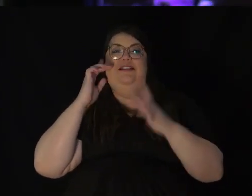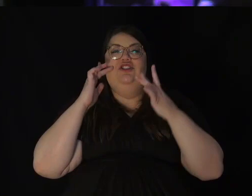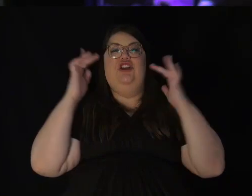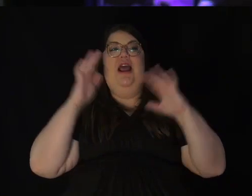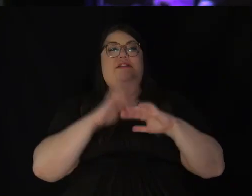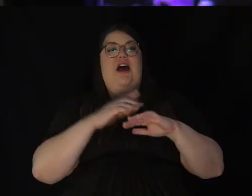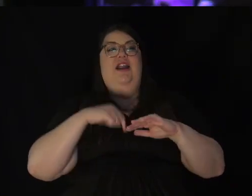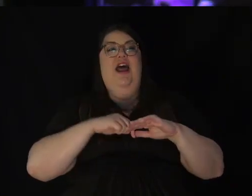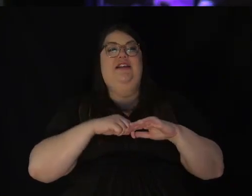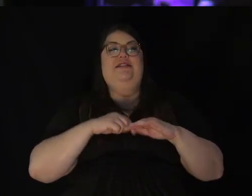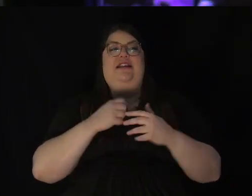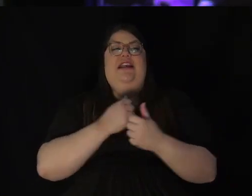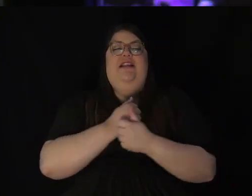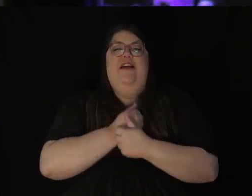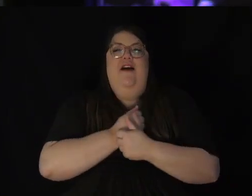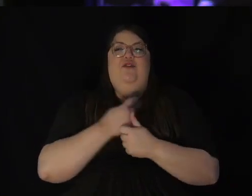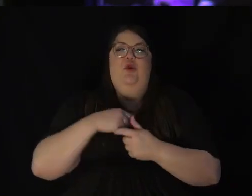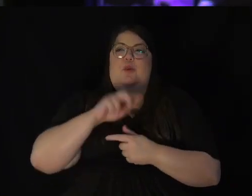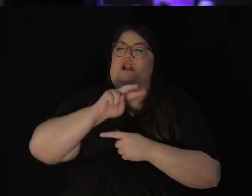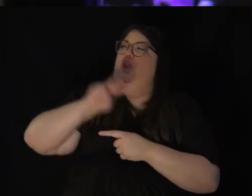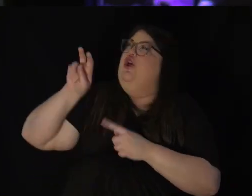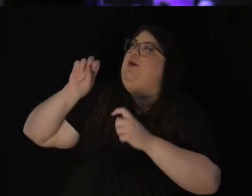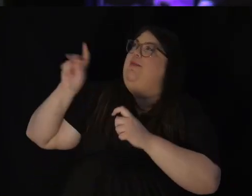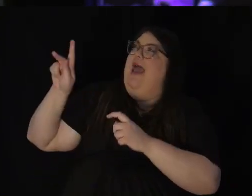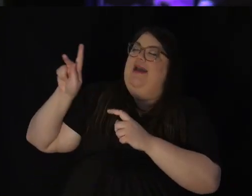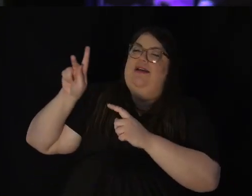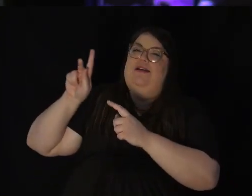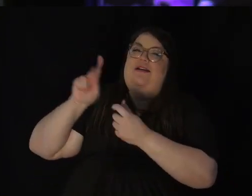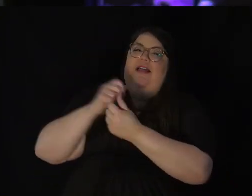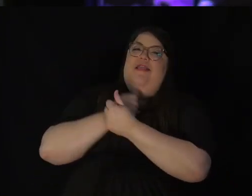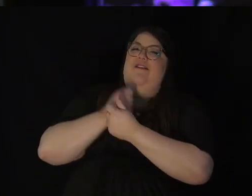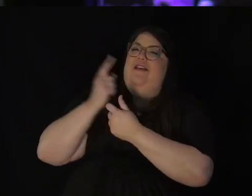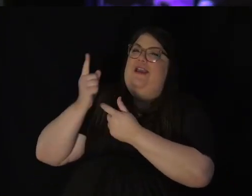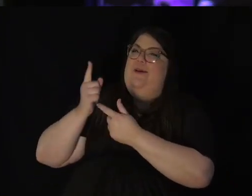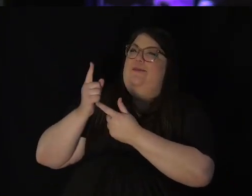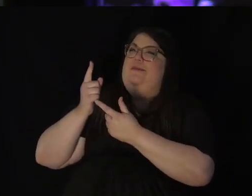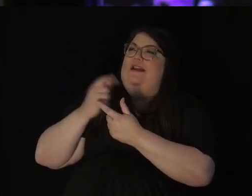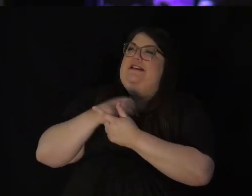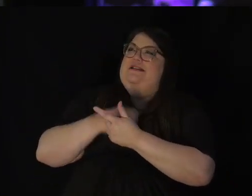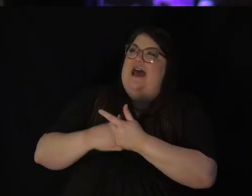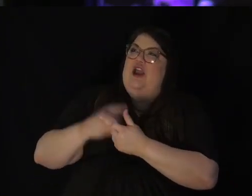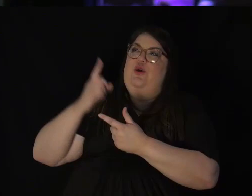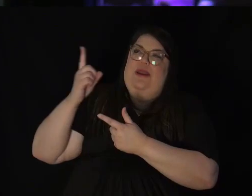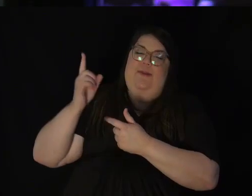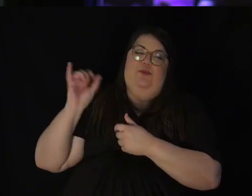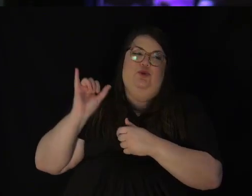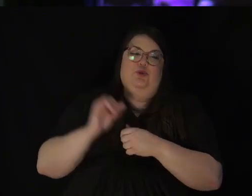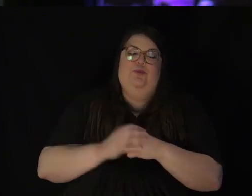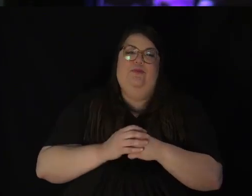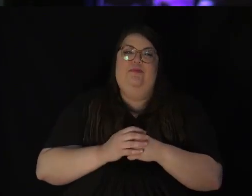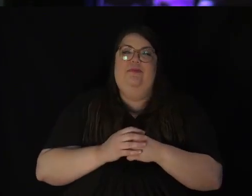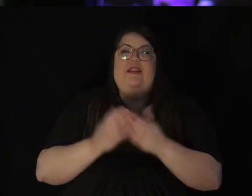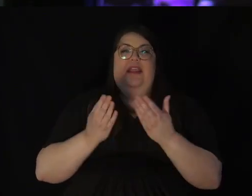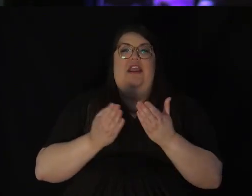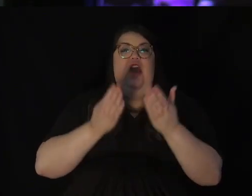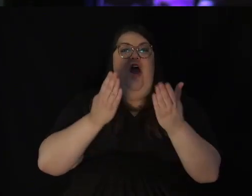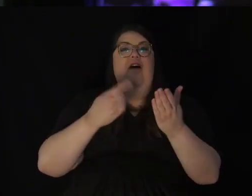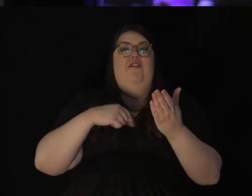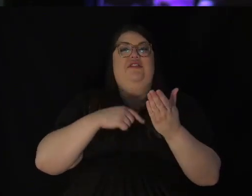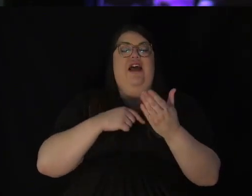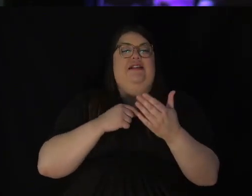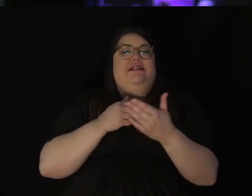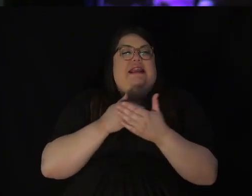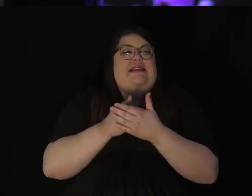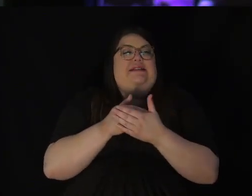us looking back at him, loving him too, desiring him too. He offers us